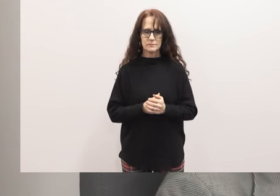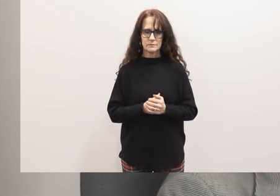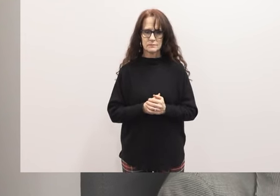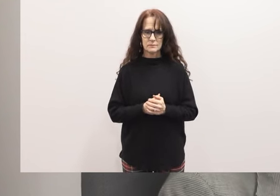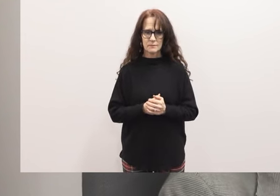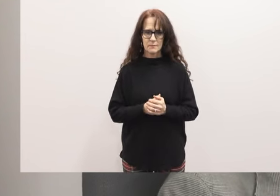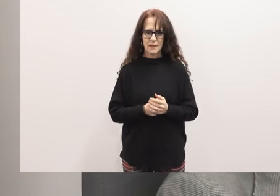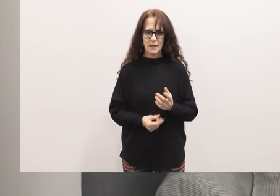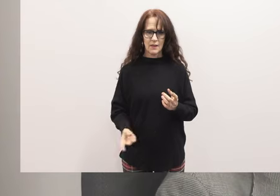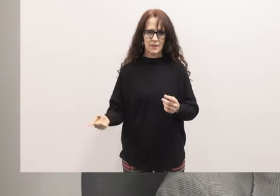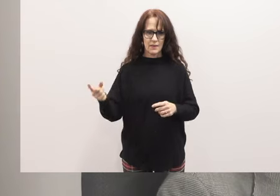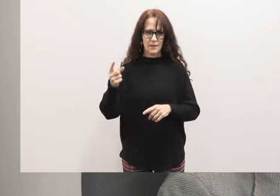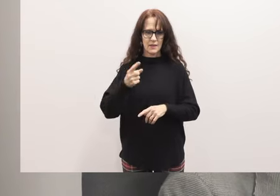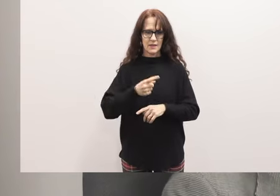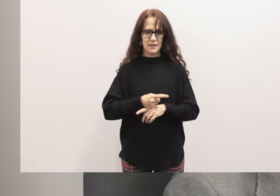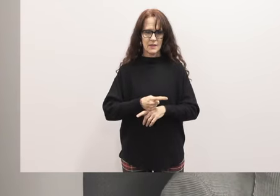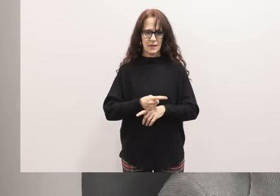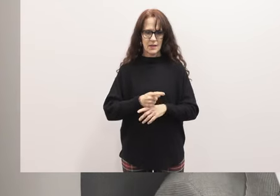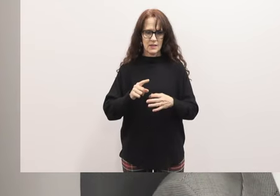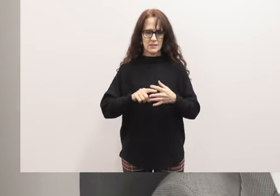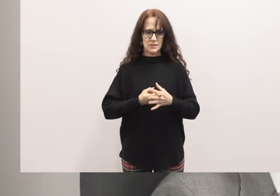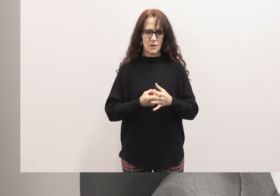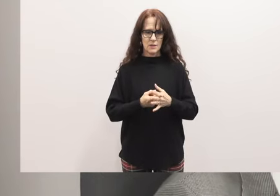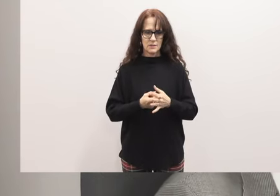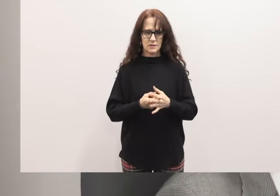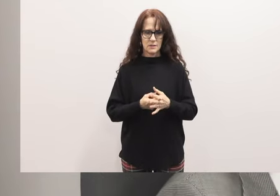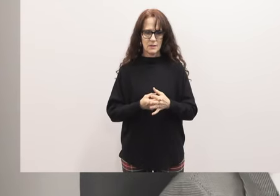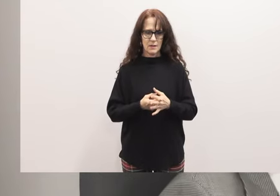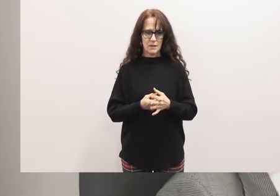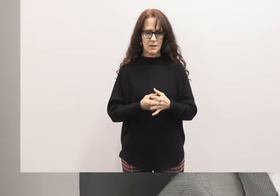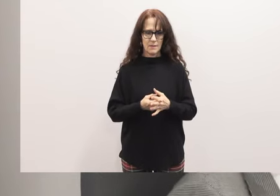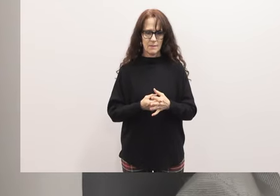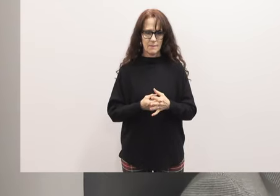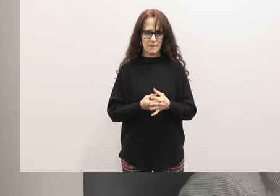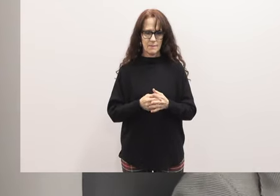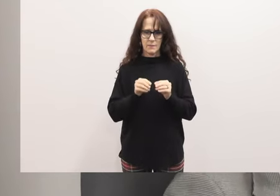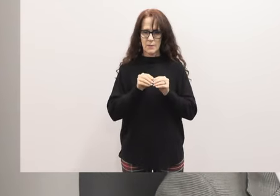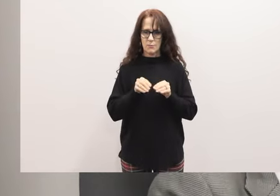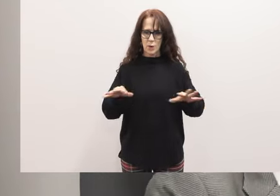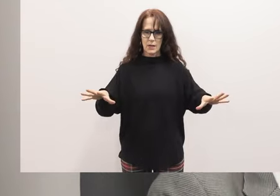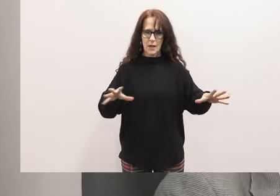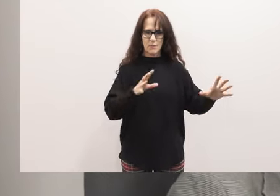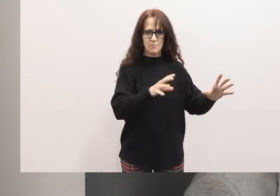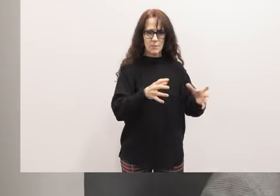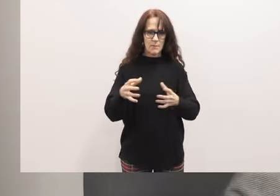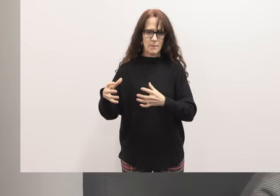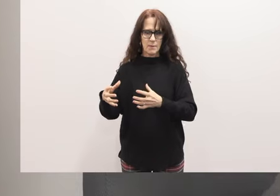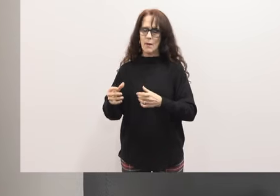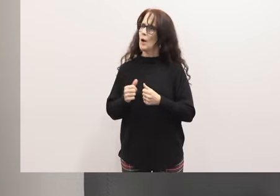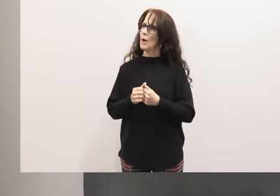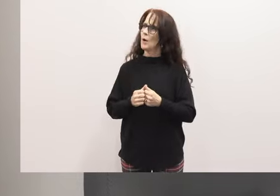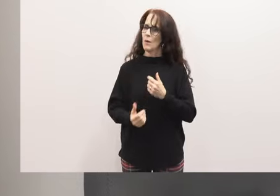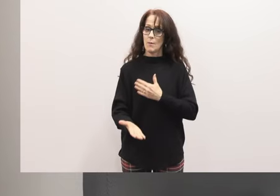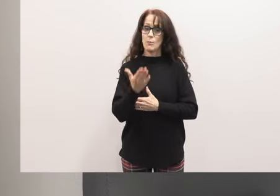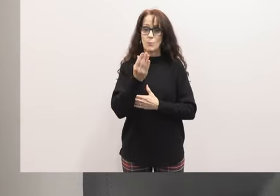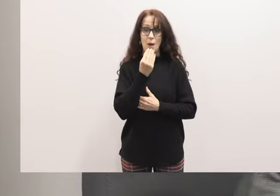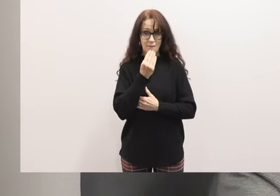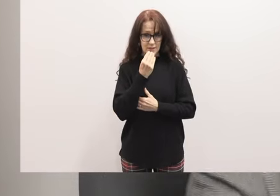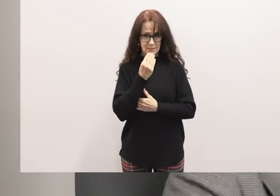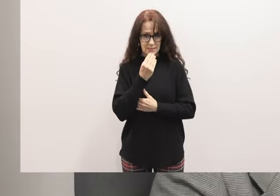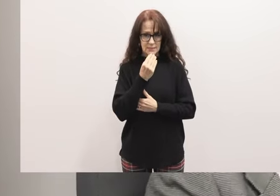the day started with breakout sessions. Well, actually,